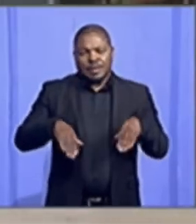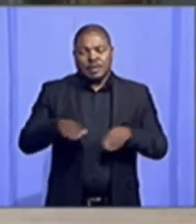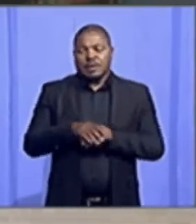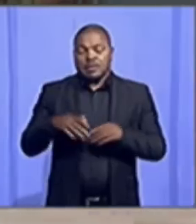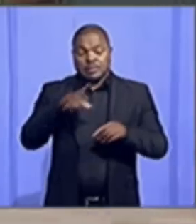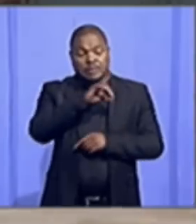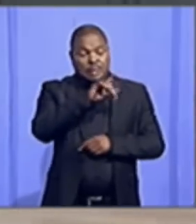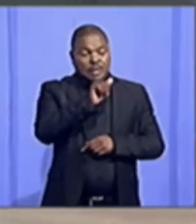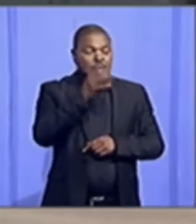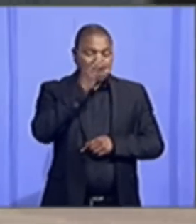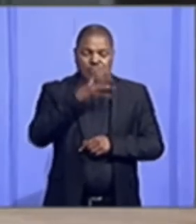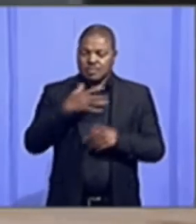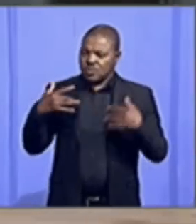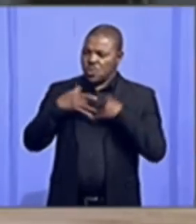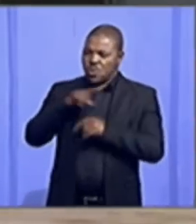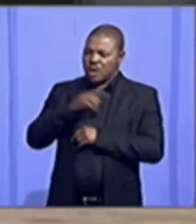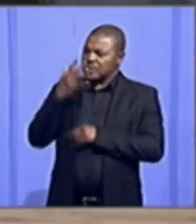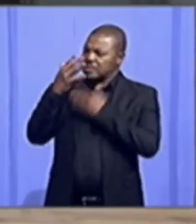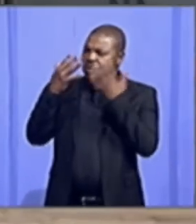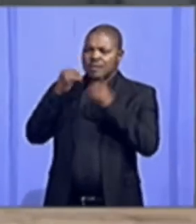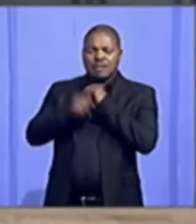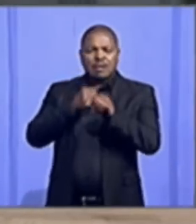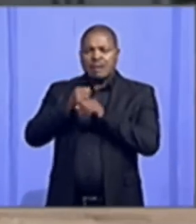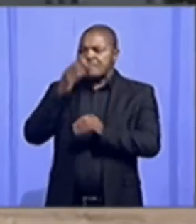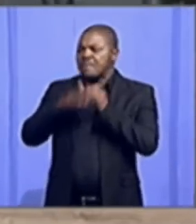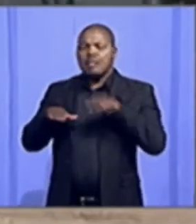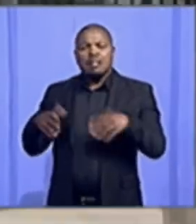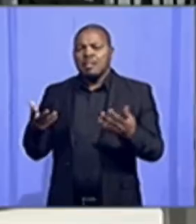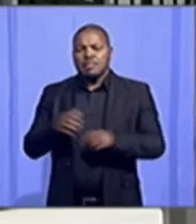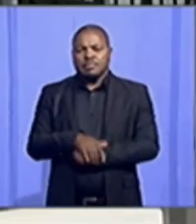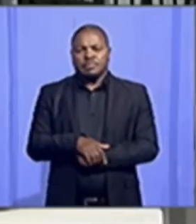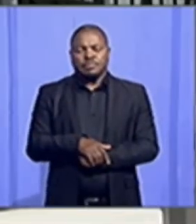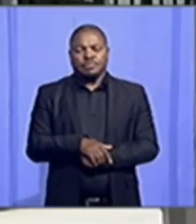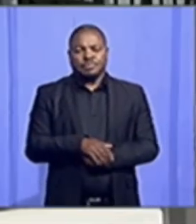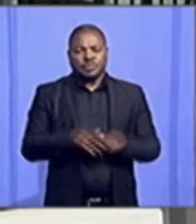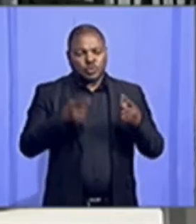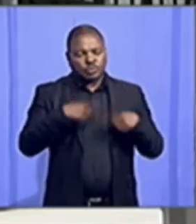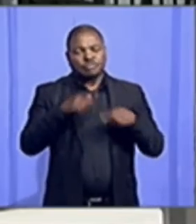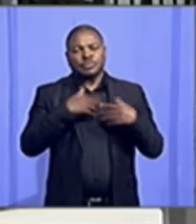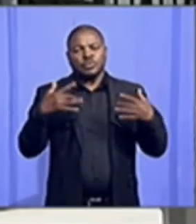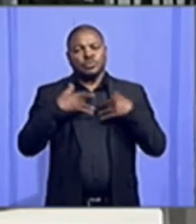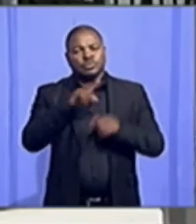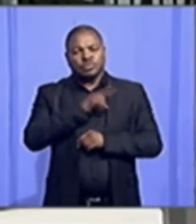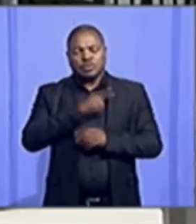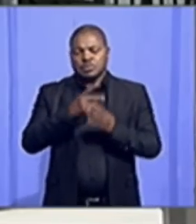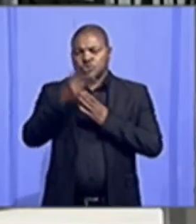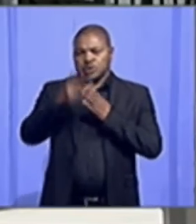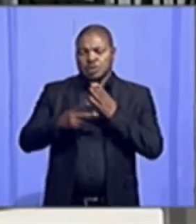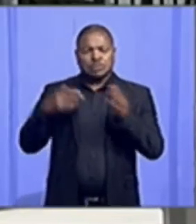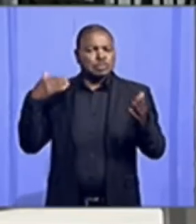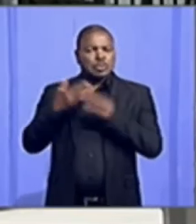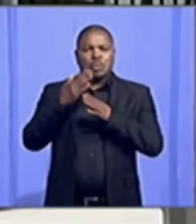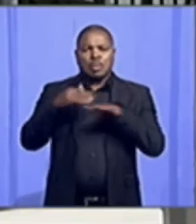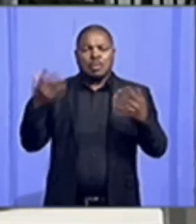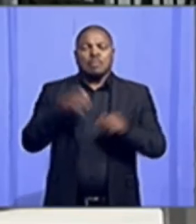10 projeke e buisi konosediwi. It's concerning that a decade later the project is still not fully functional. About 18